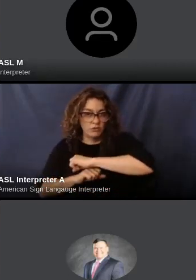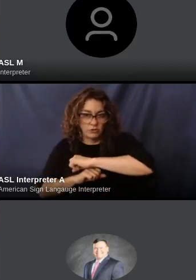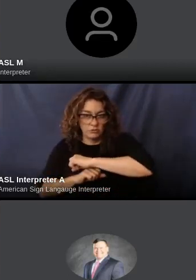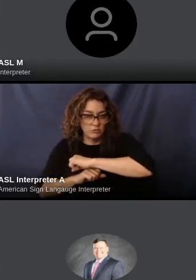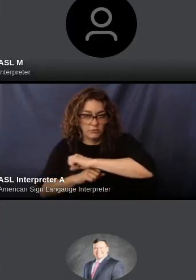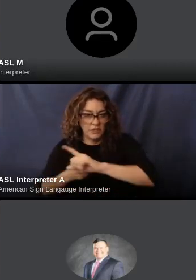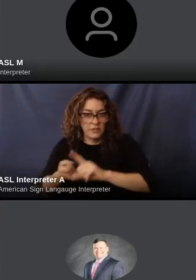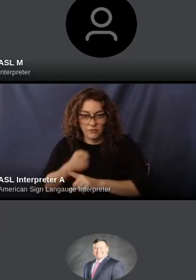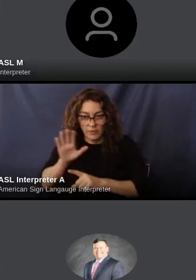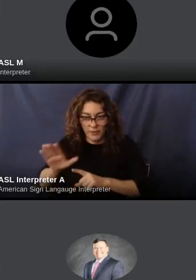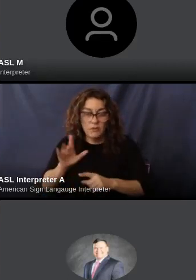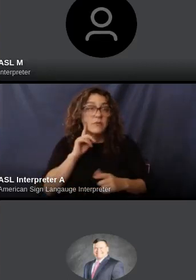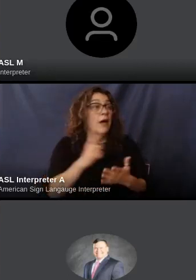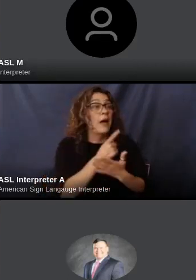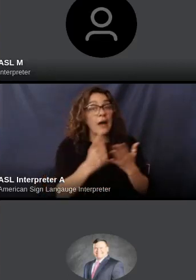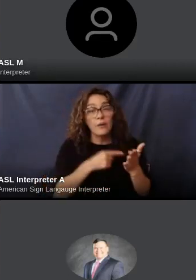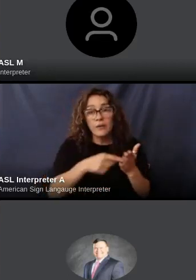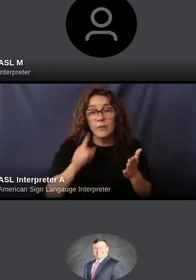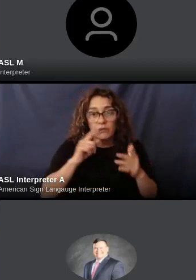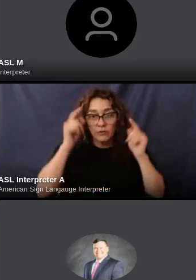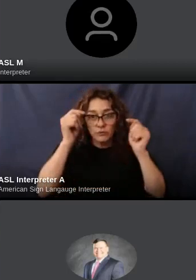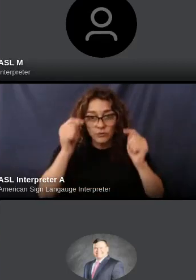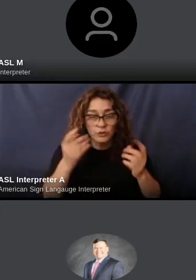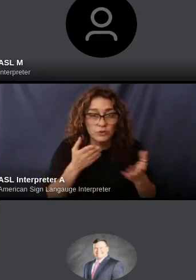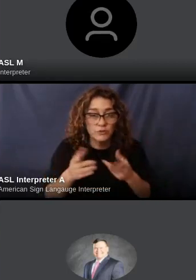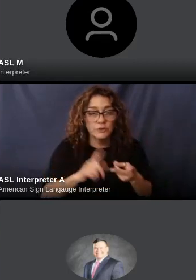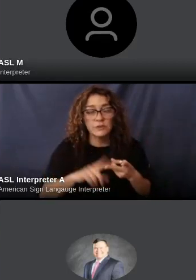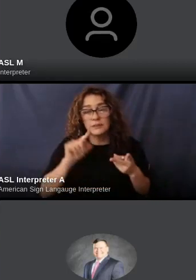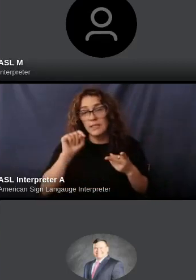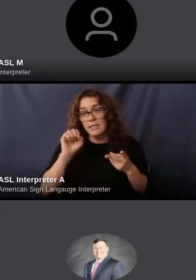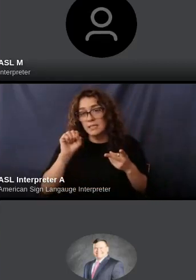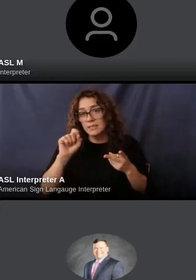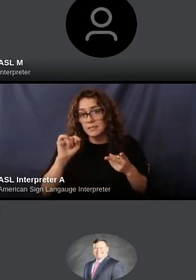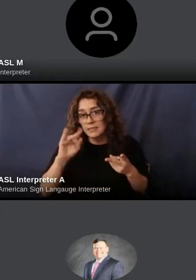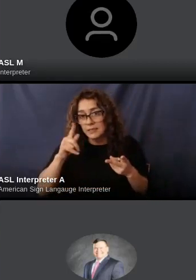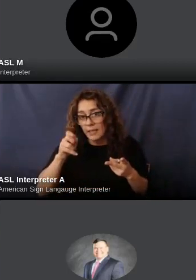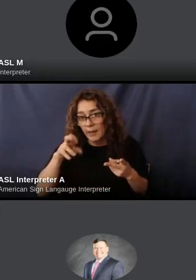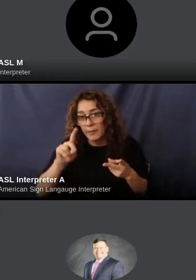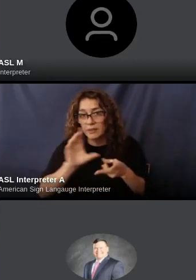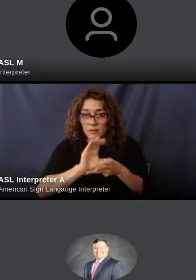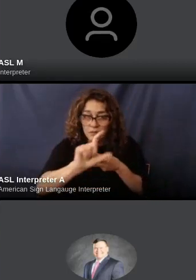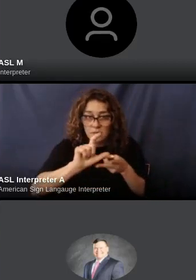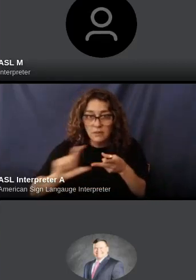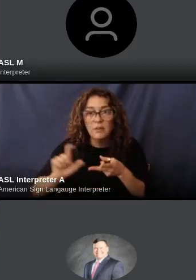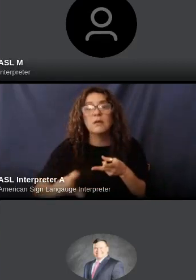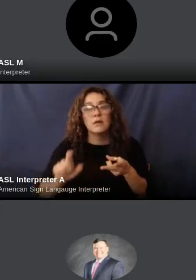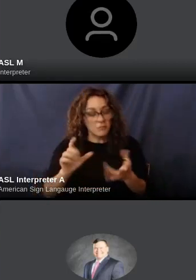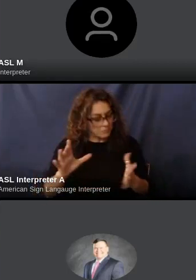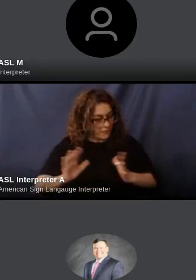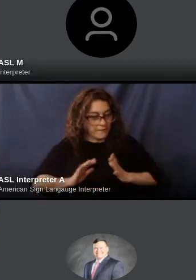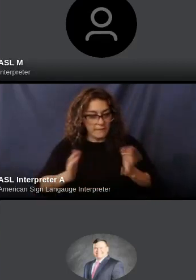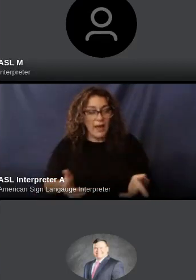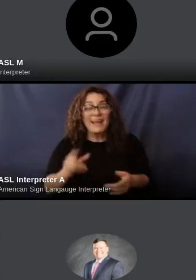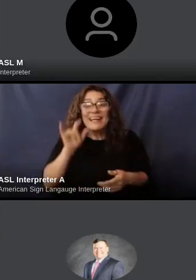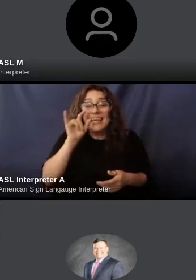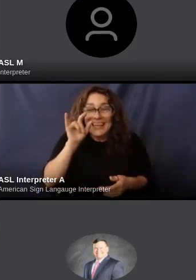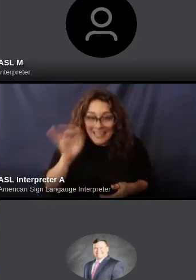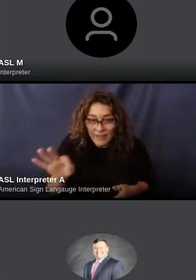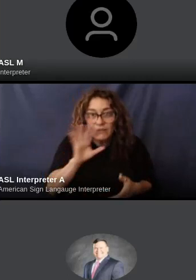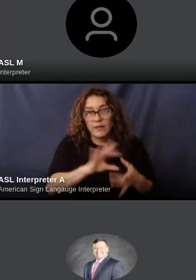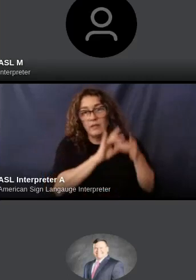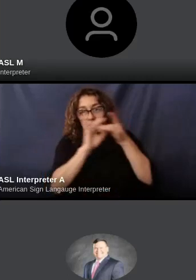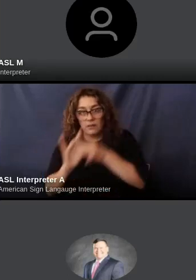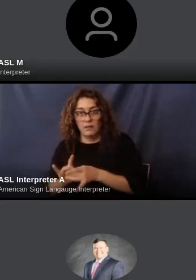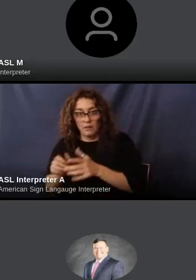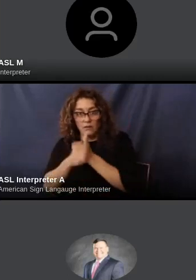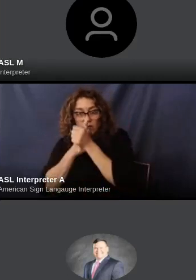or hourly pay for tutoring services, including in the summer months, they need to be engaging in the